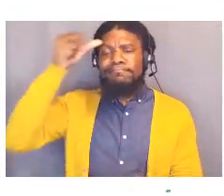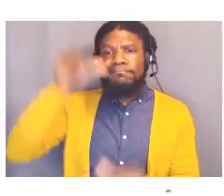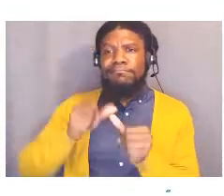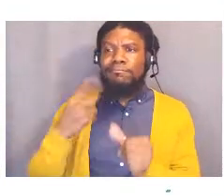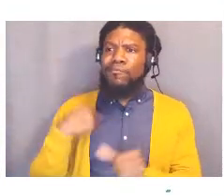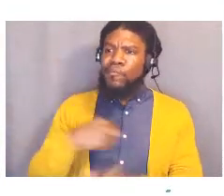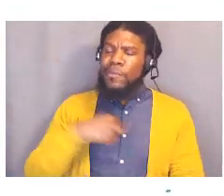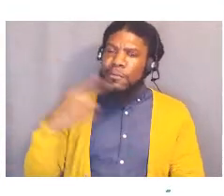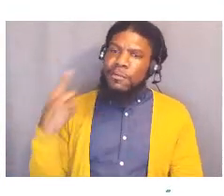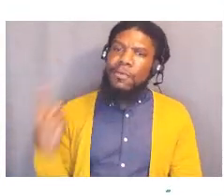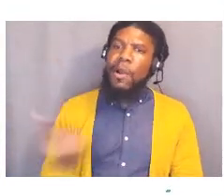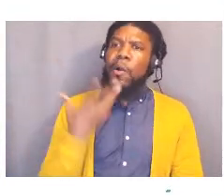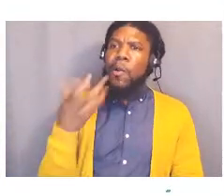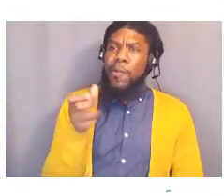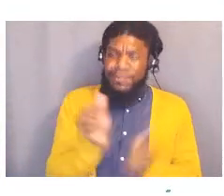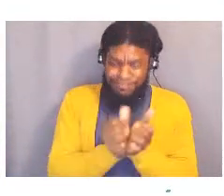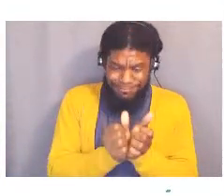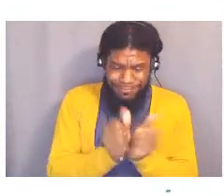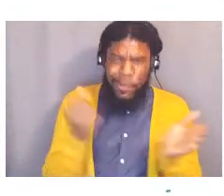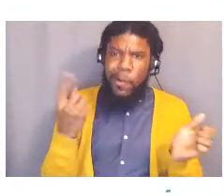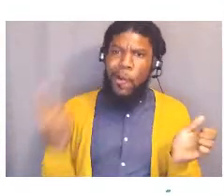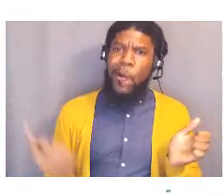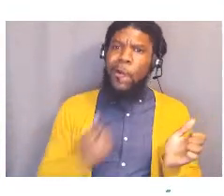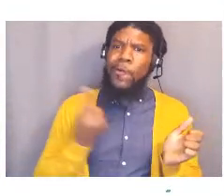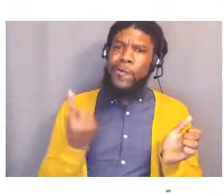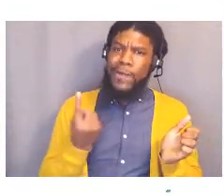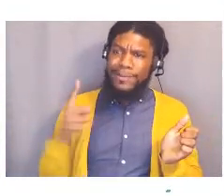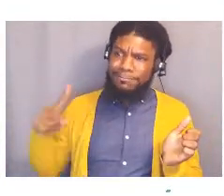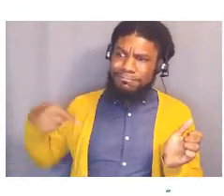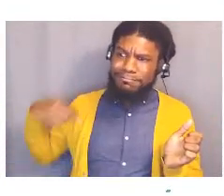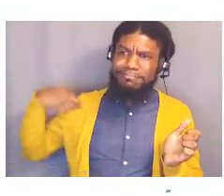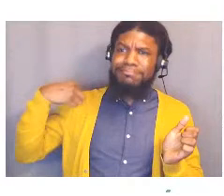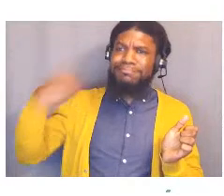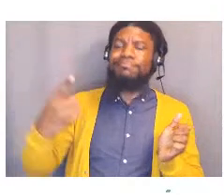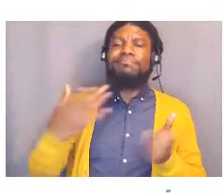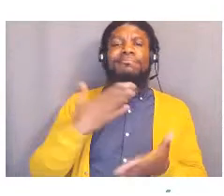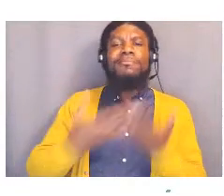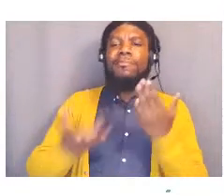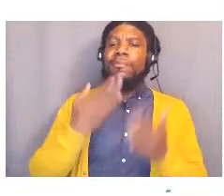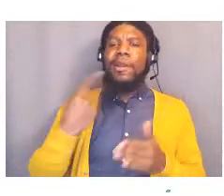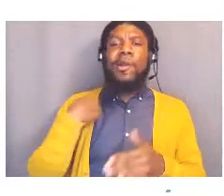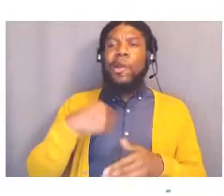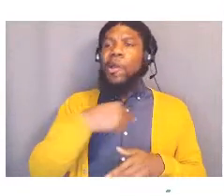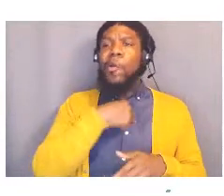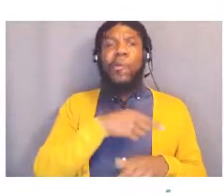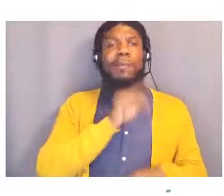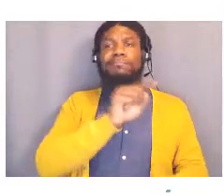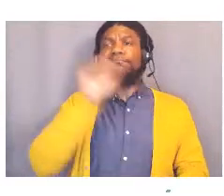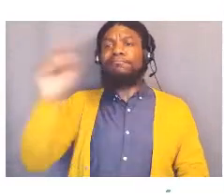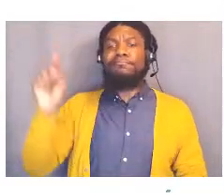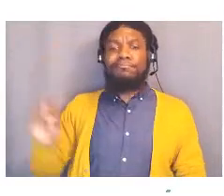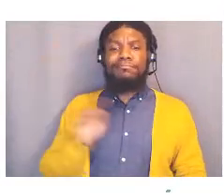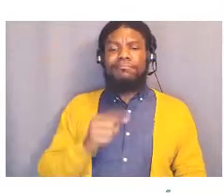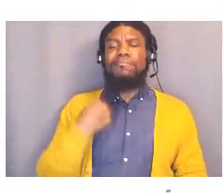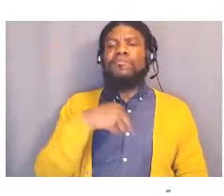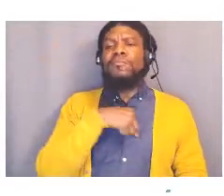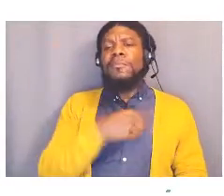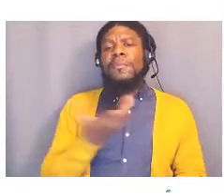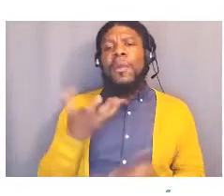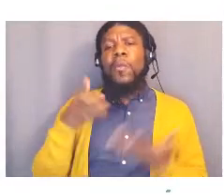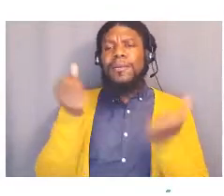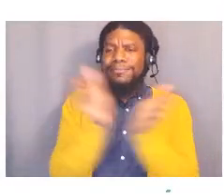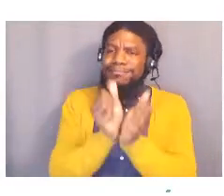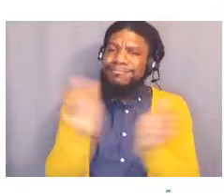always wanted to be free. Wherever we were, we wanted the freedom to live